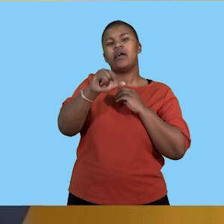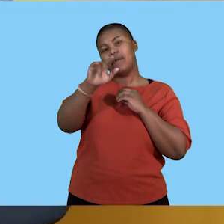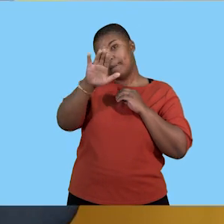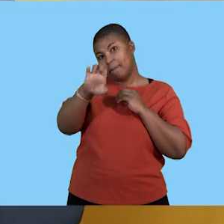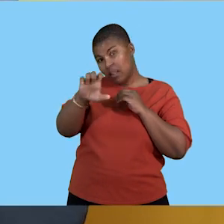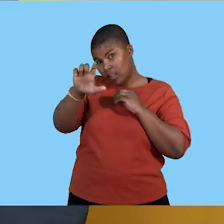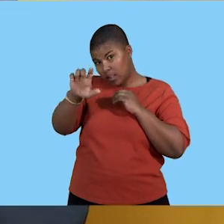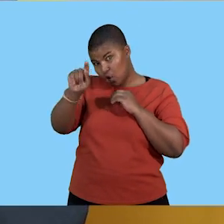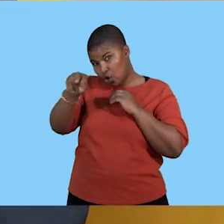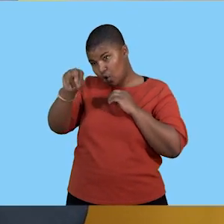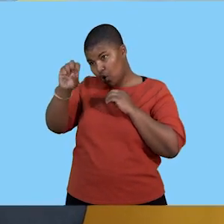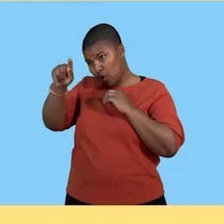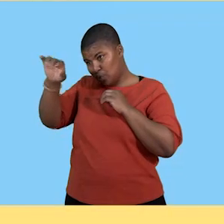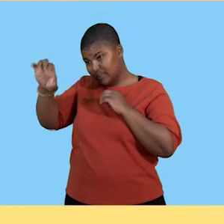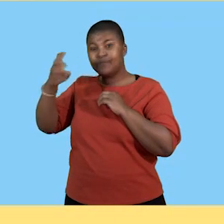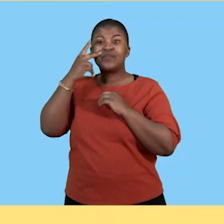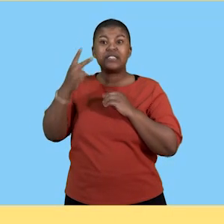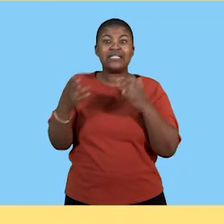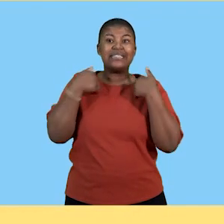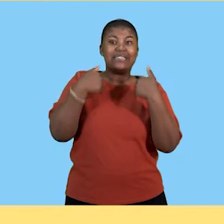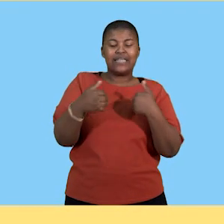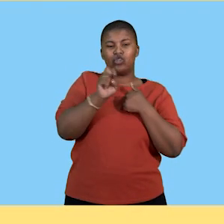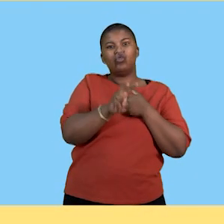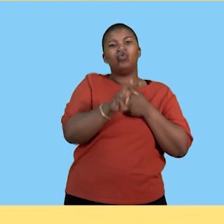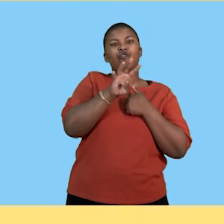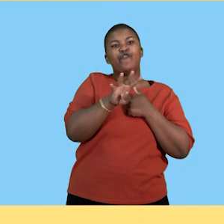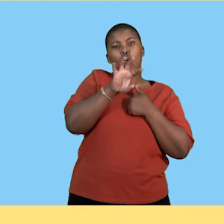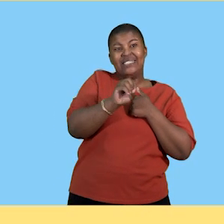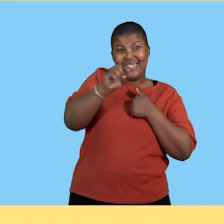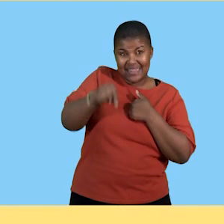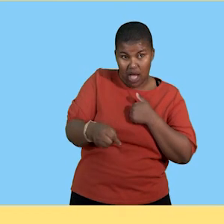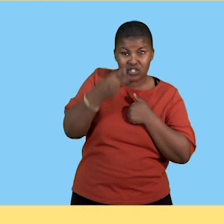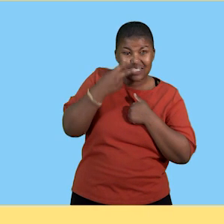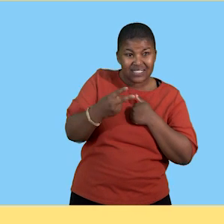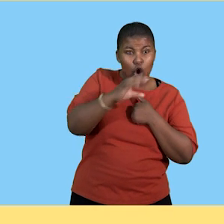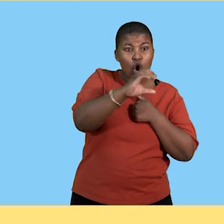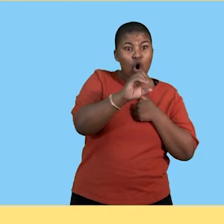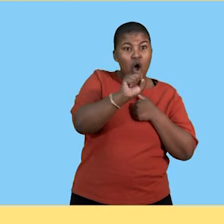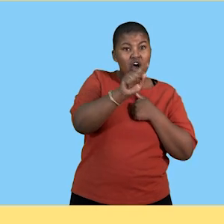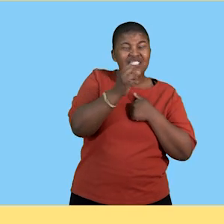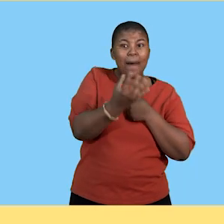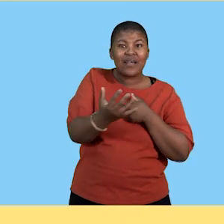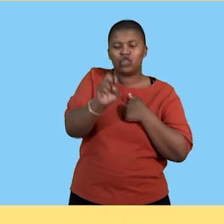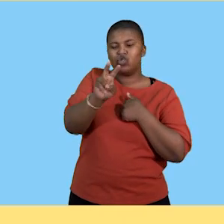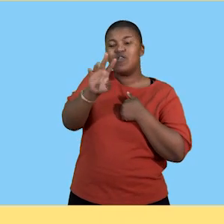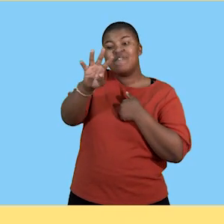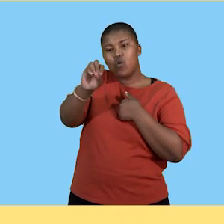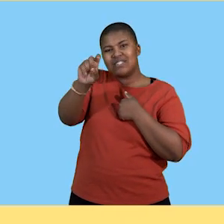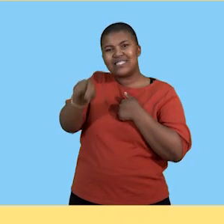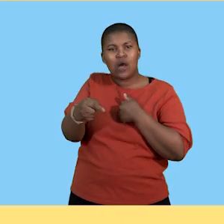At the beginning, we're 240,000, which is what you see here. The cost is 240 because we don't